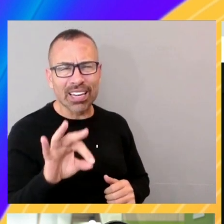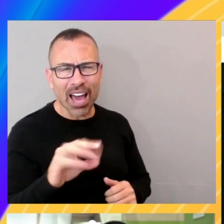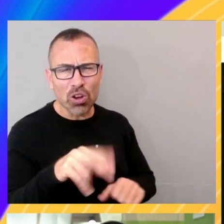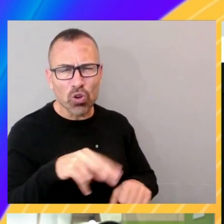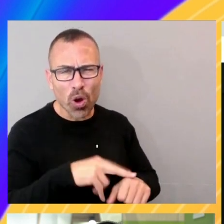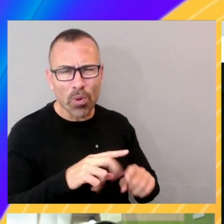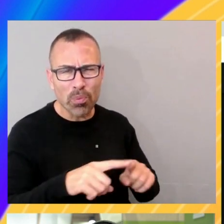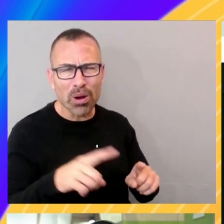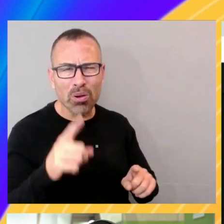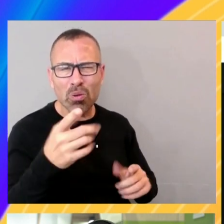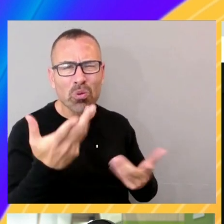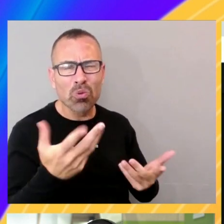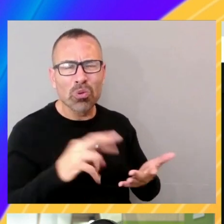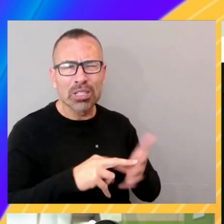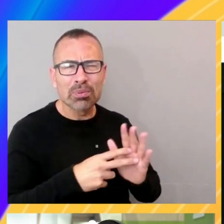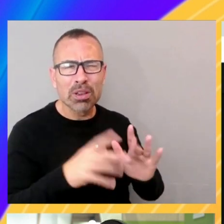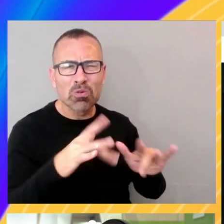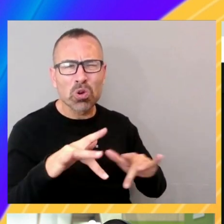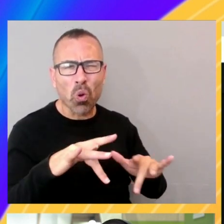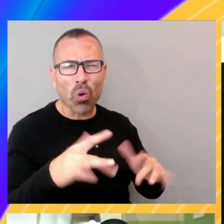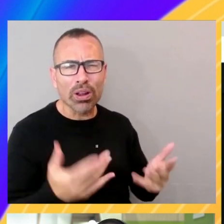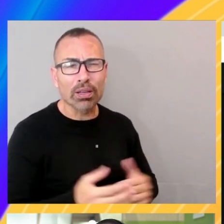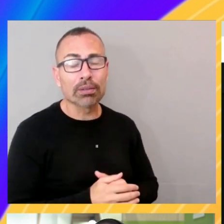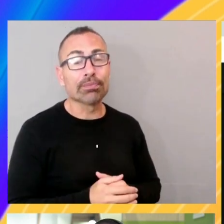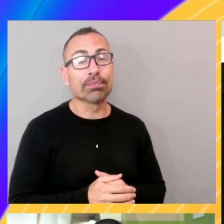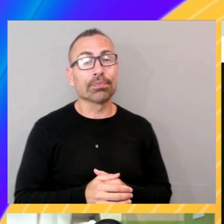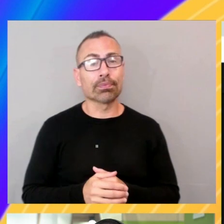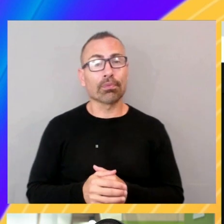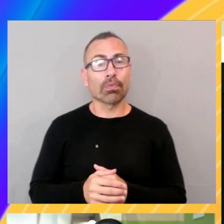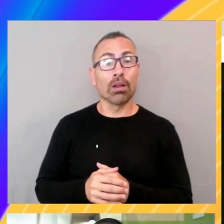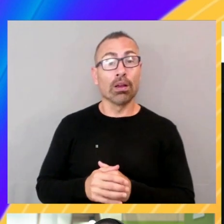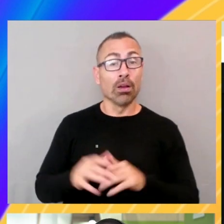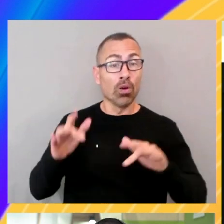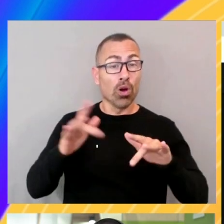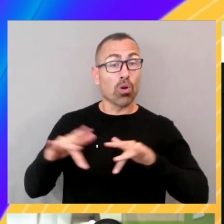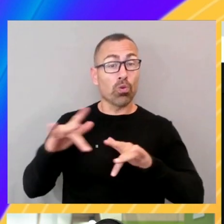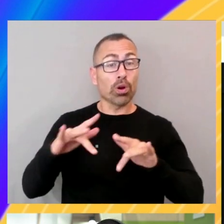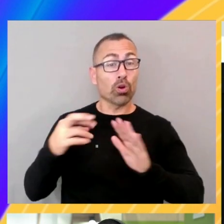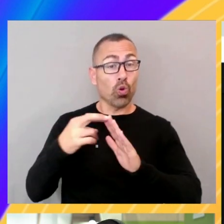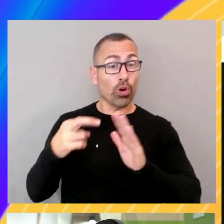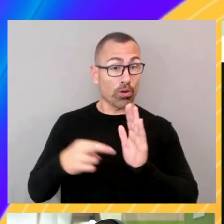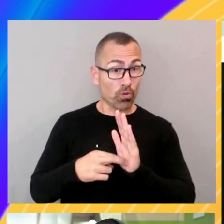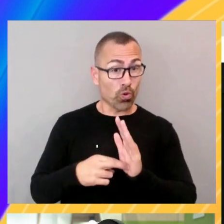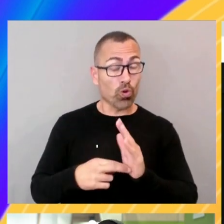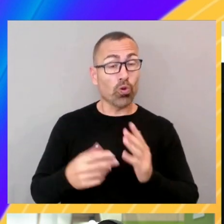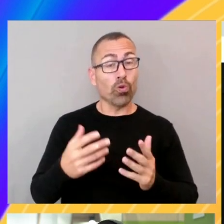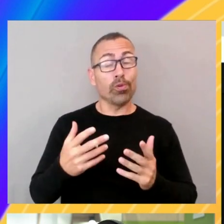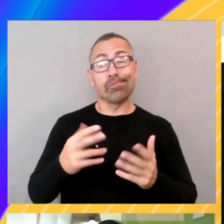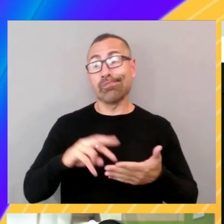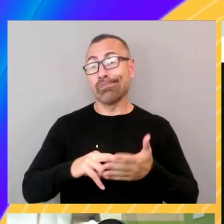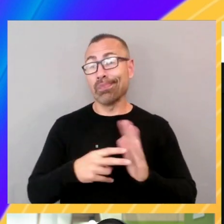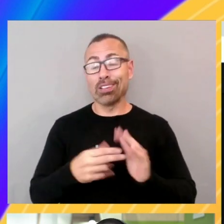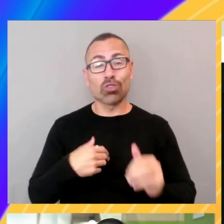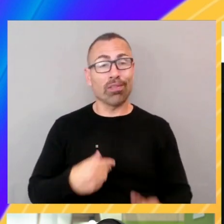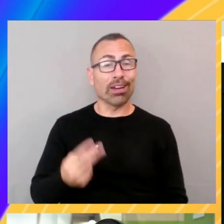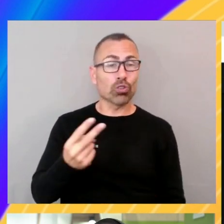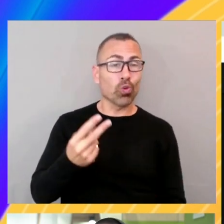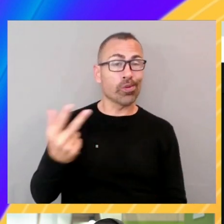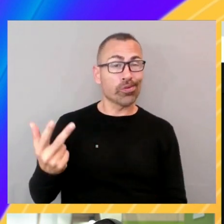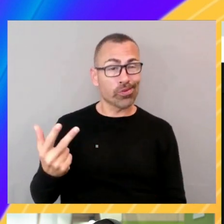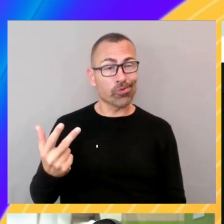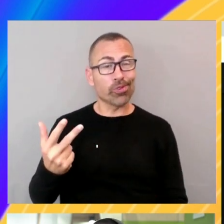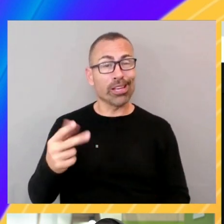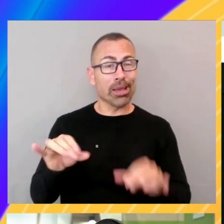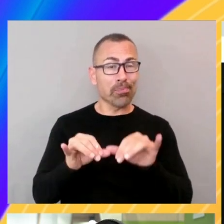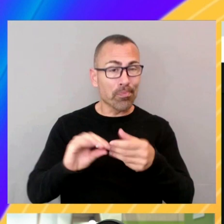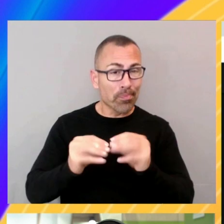Yeah, so a recording rule is where you're taking maybe 2 or 3 metrics and you're aggregating them to create